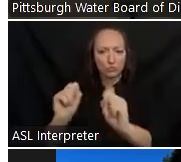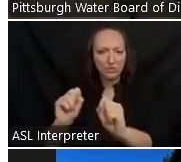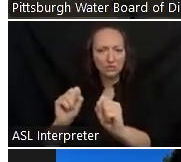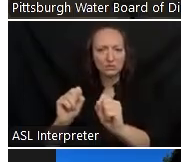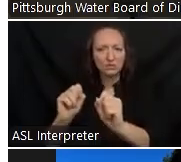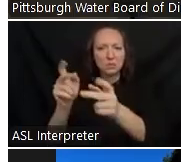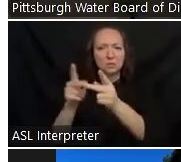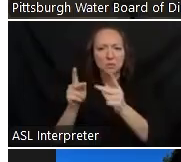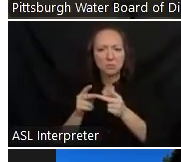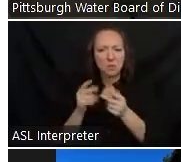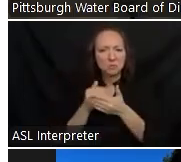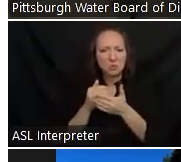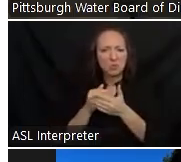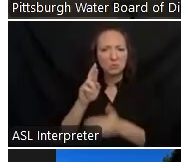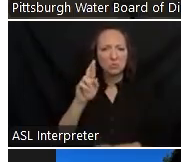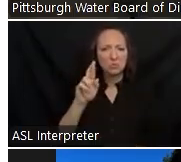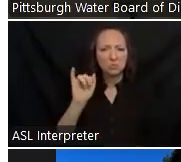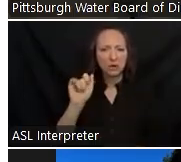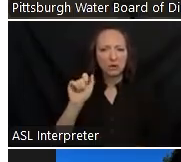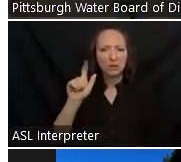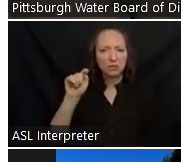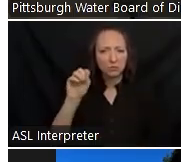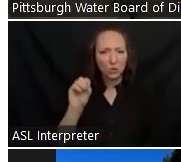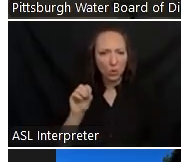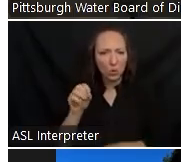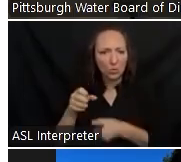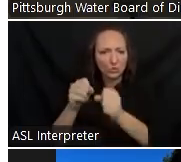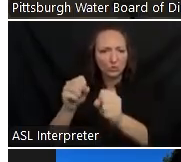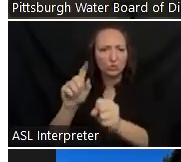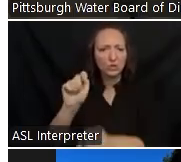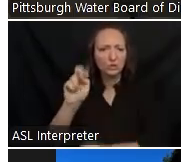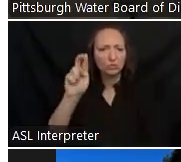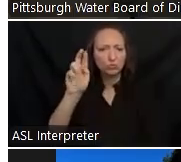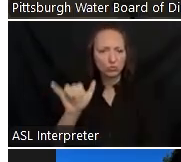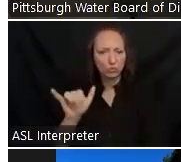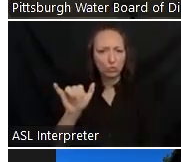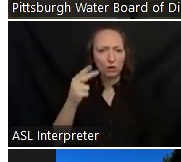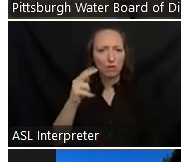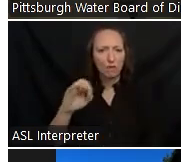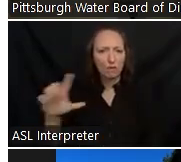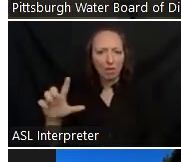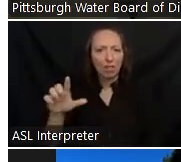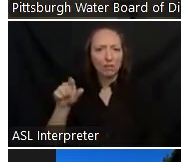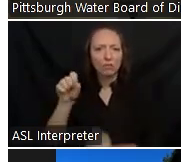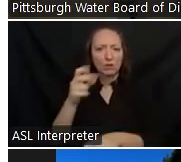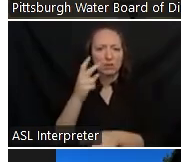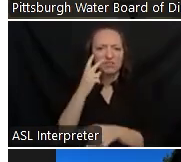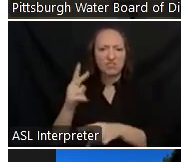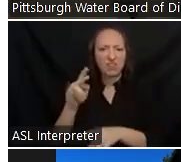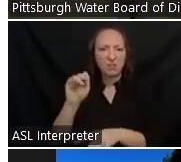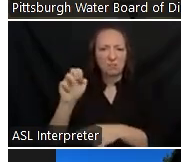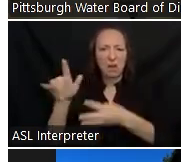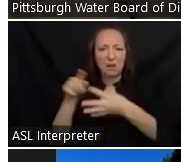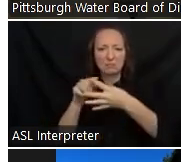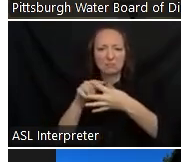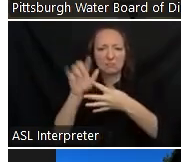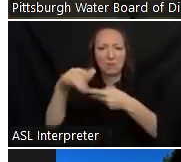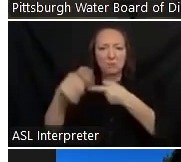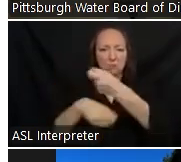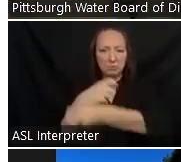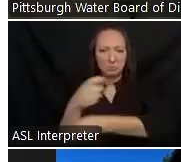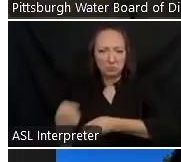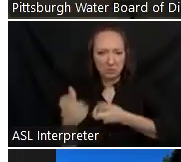couple representative photos of work following our replacements, which includes, of course, the restoration of sidewalks and roadways. These